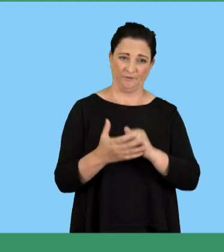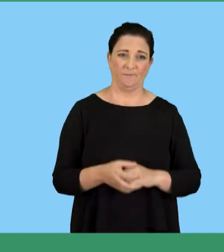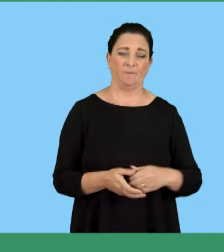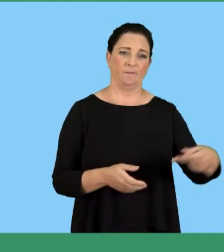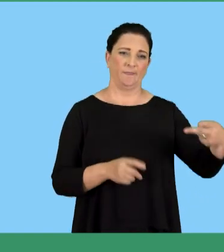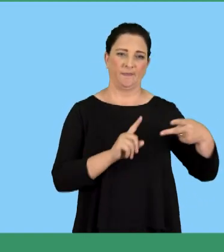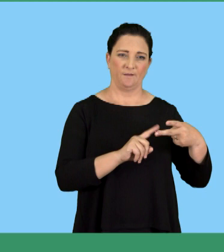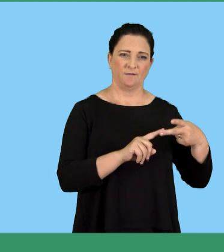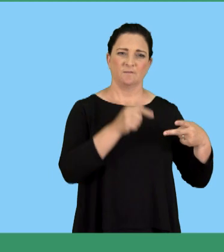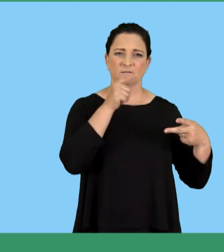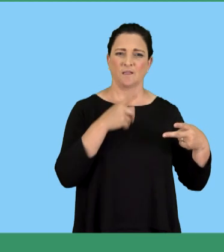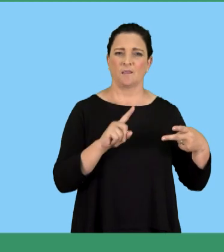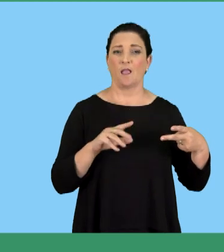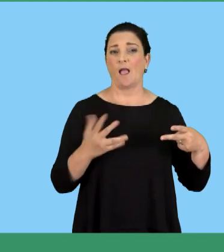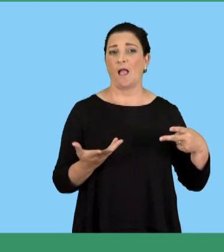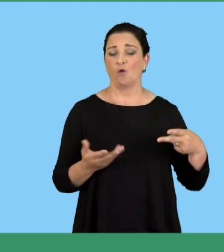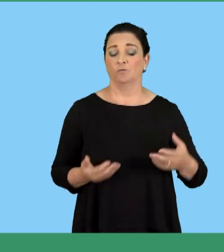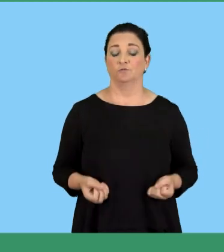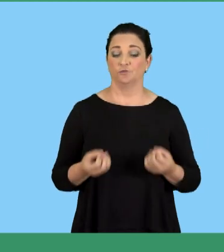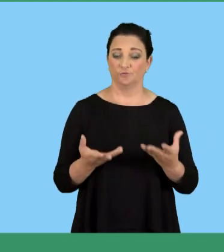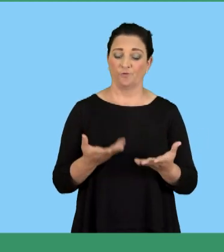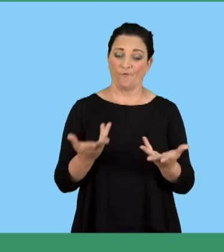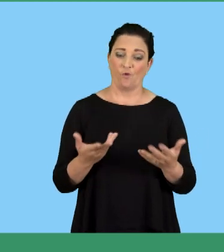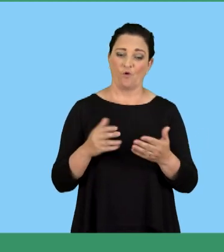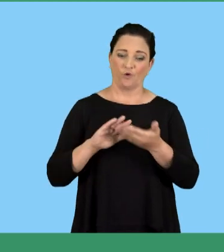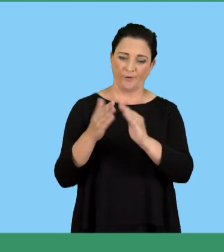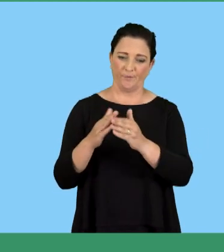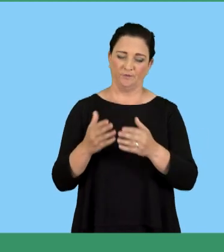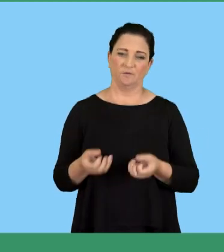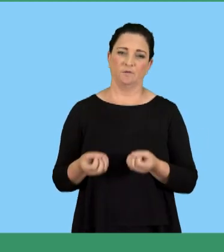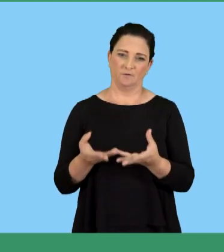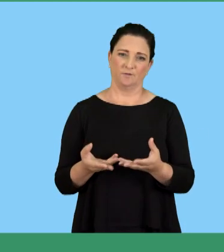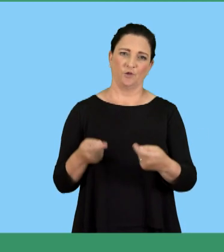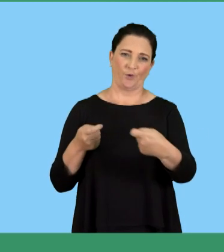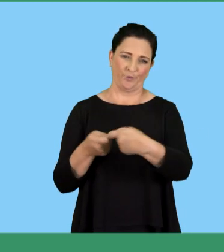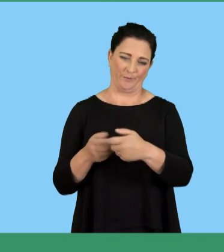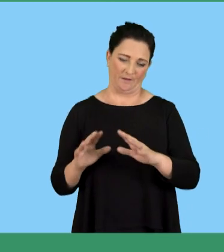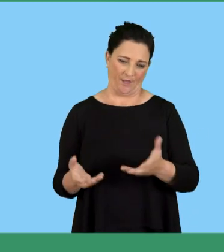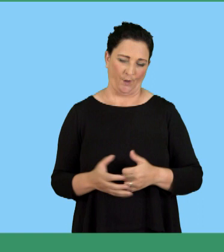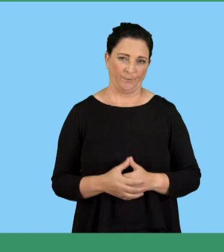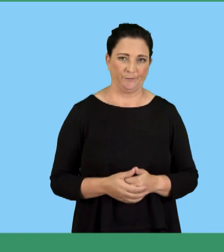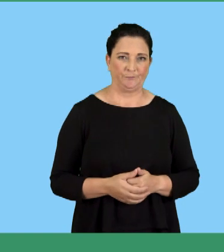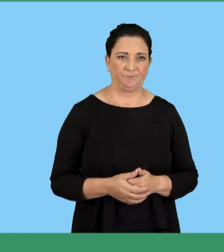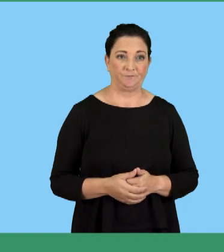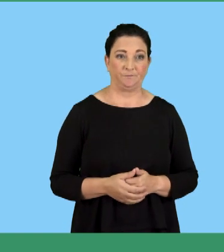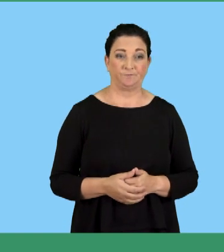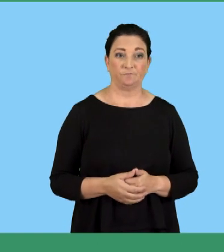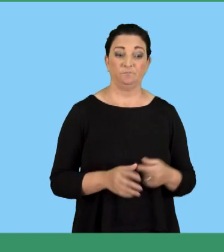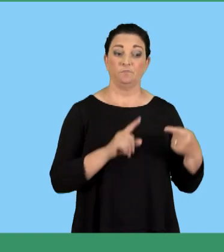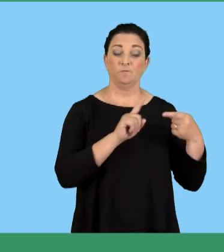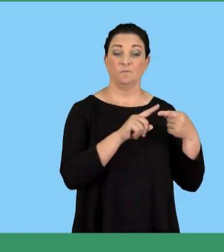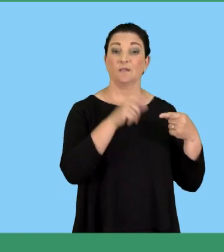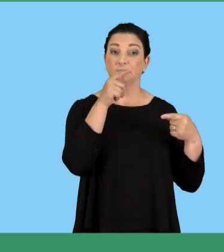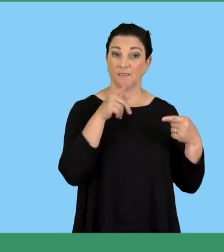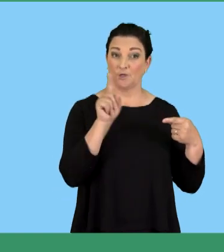in which June Traders can contribute to the well-being of their community. Now, let us deal with that. The first one